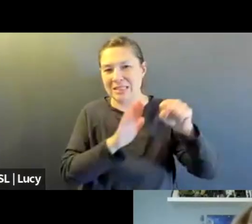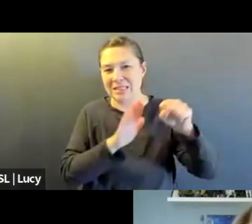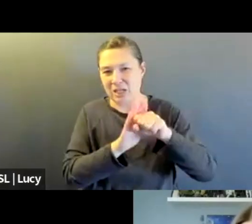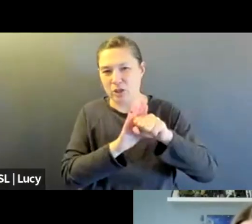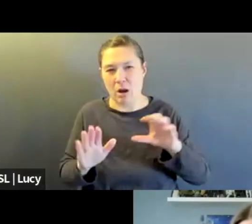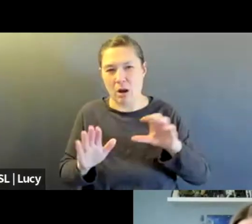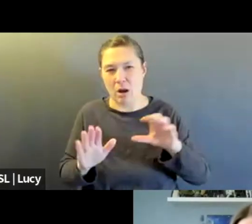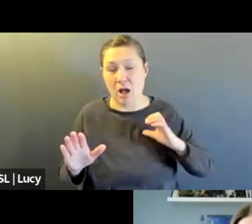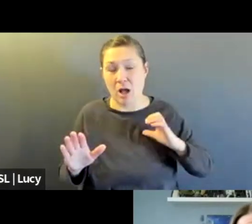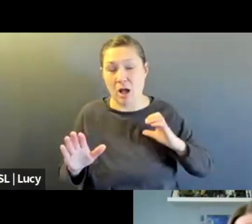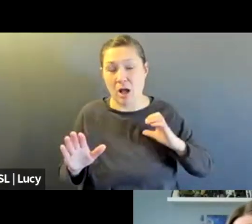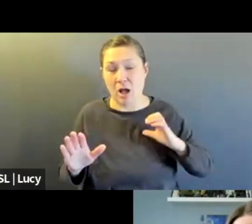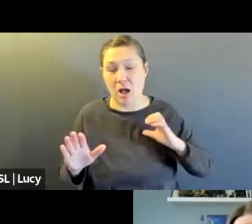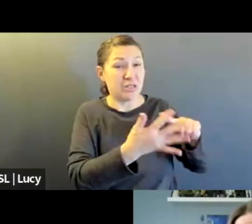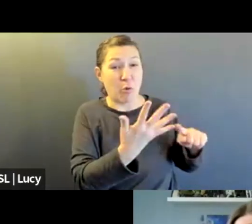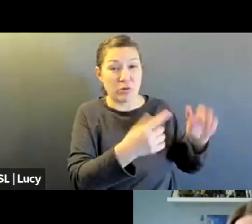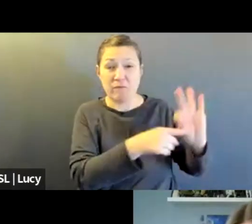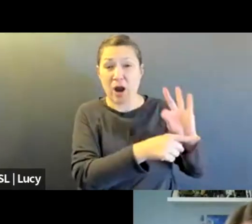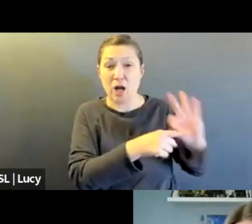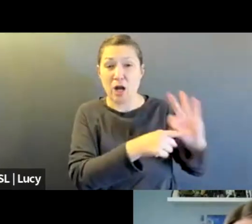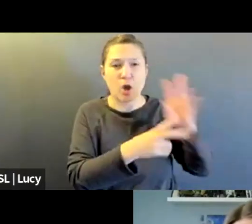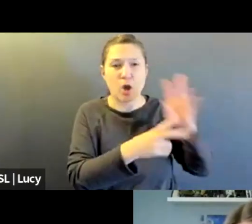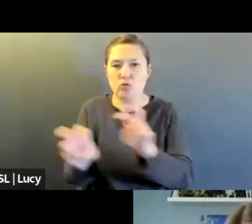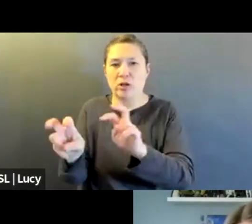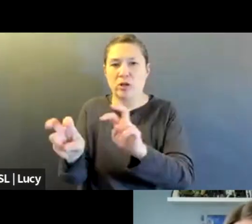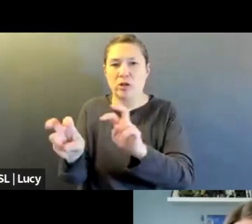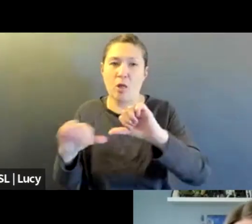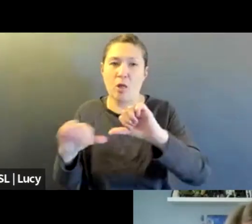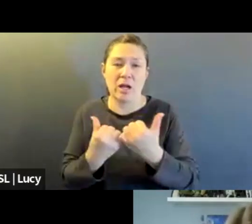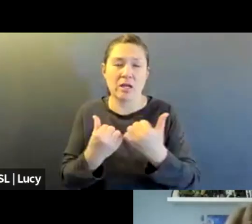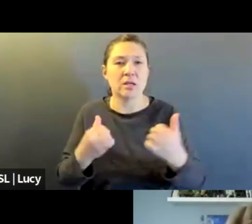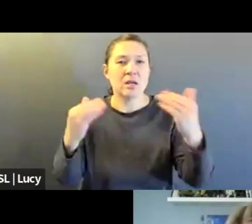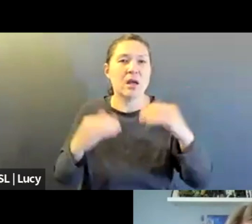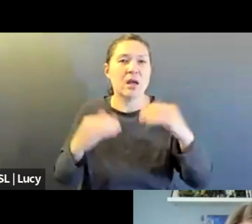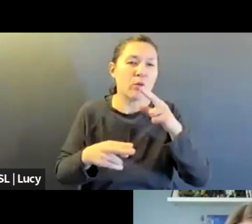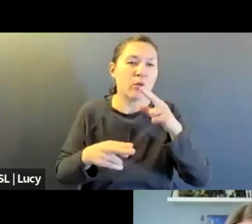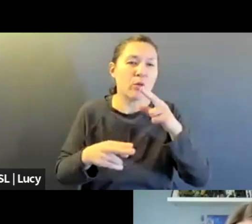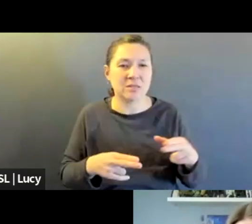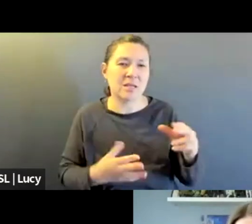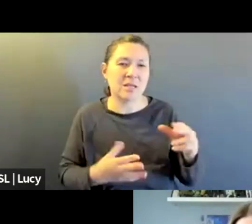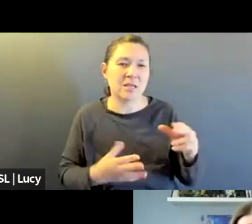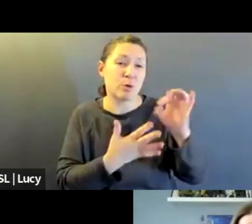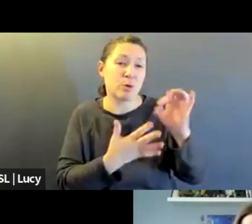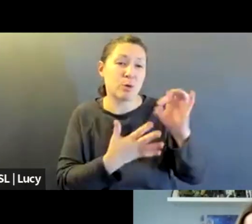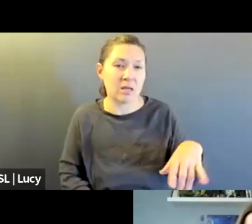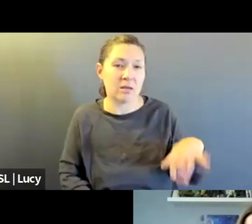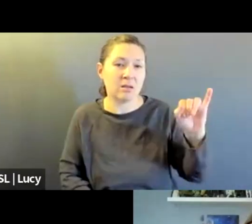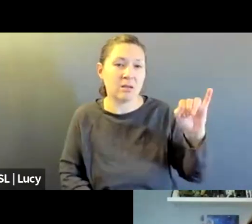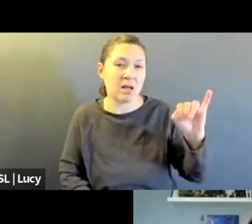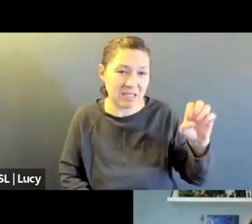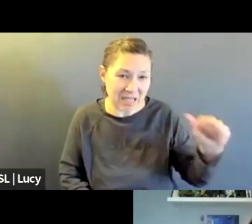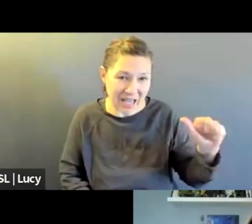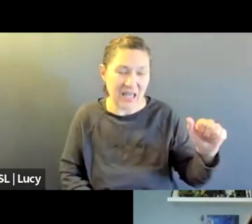functions to other agencies. They do talk about IDEA and all of the special ed services going to the